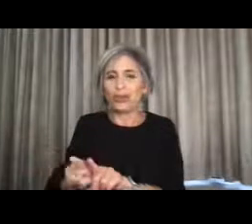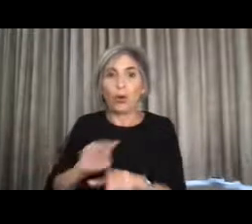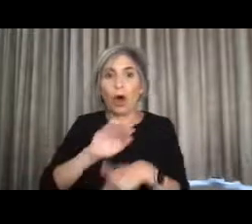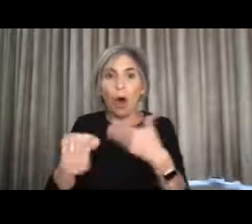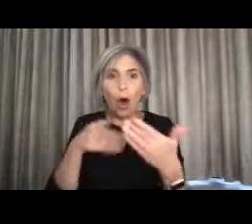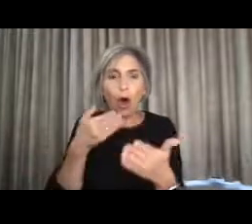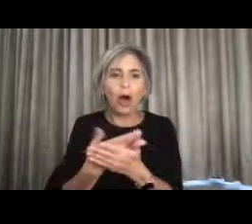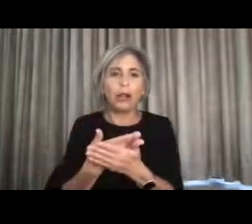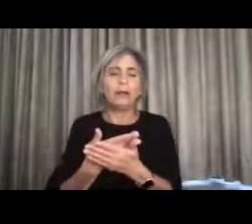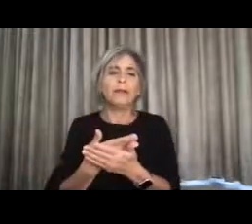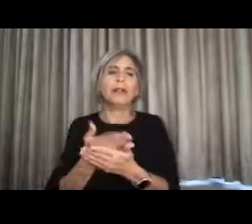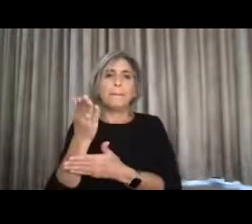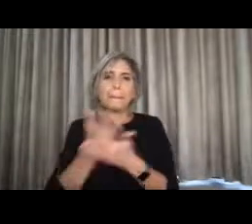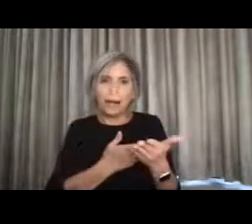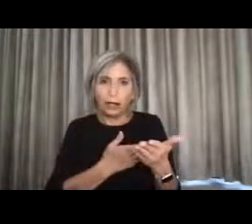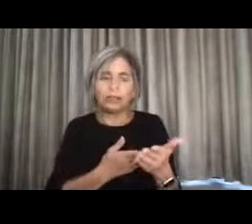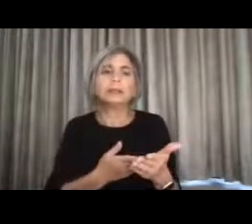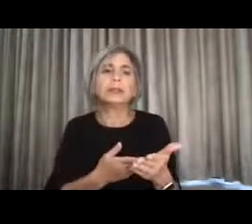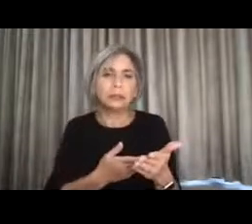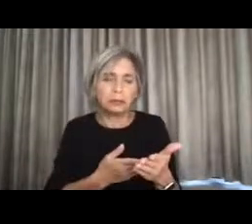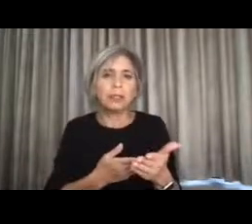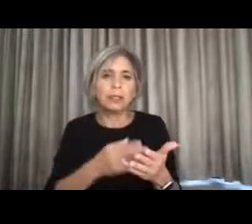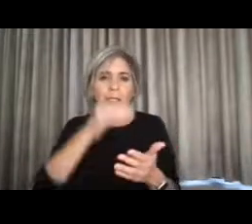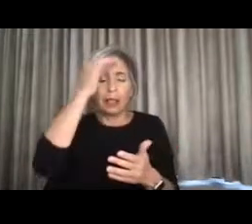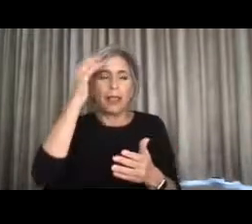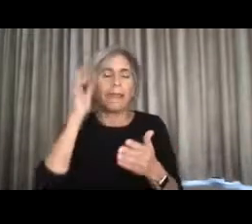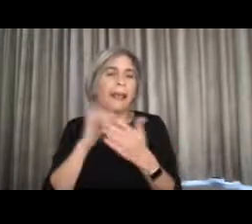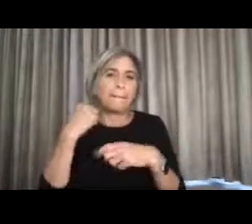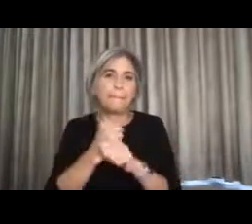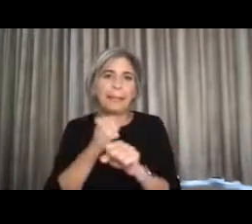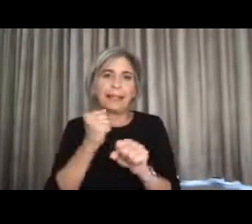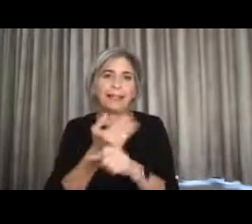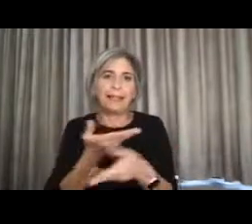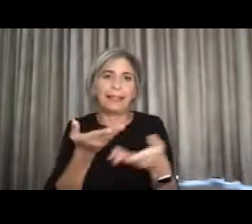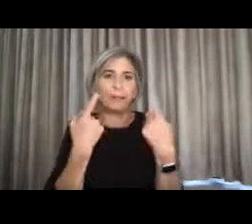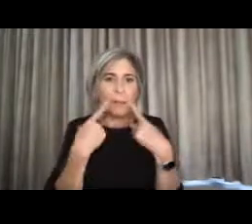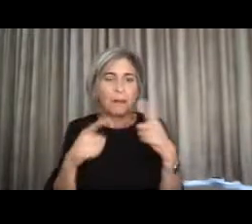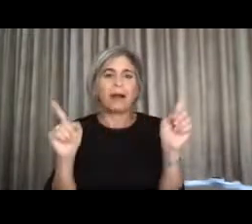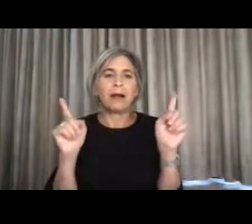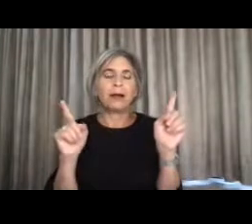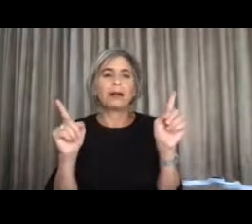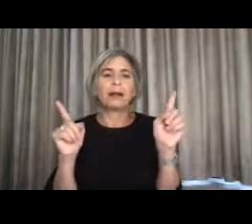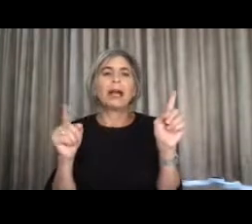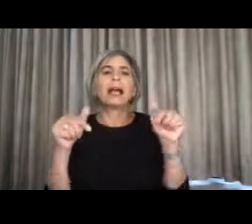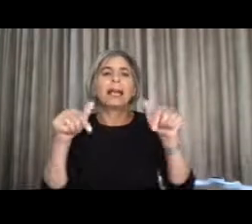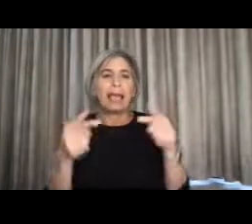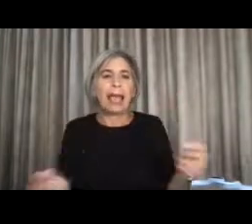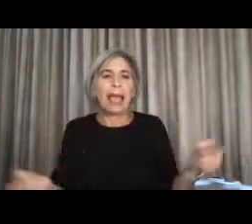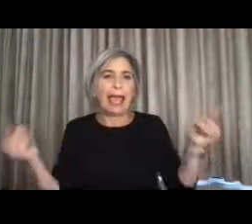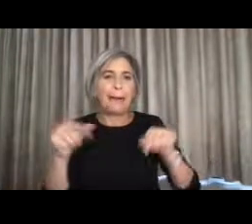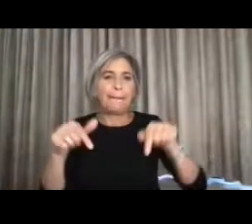the pieces of the puzzles are put together here, and they're distributed once the storm is